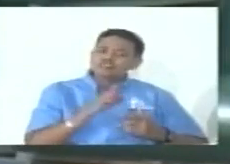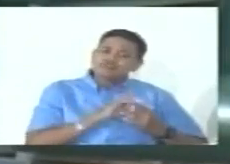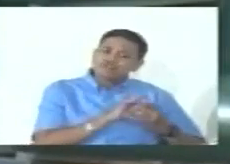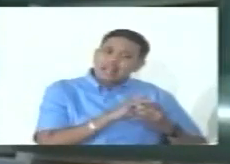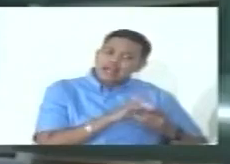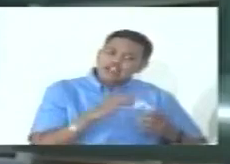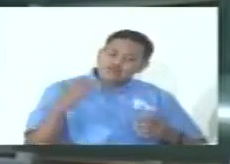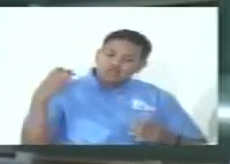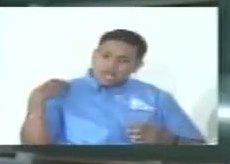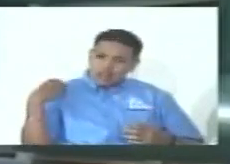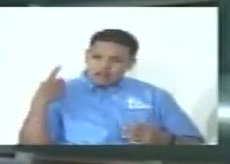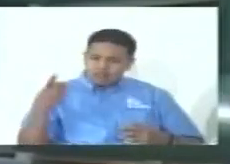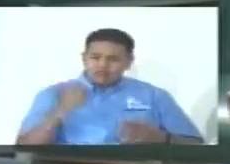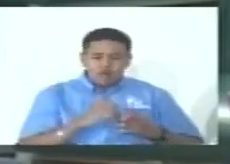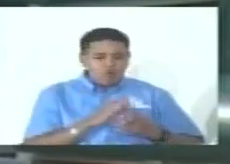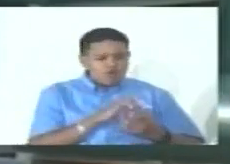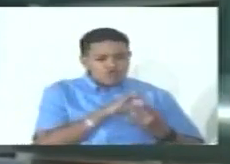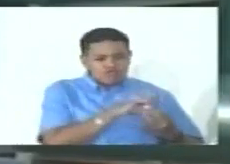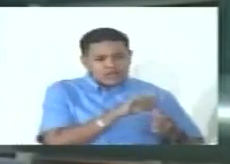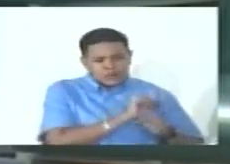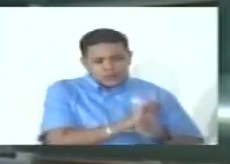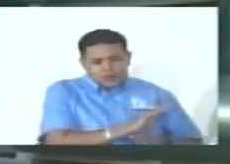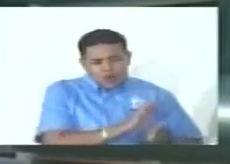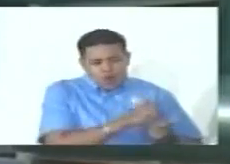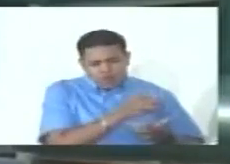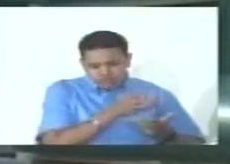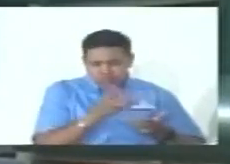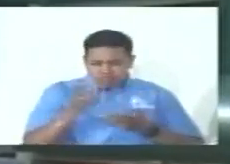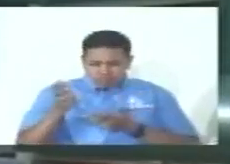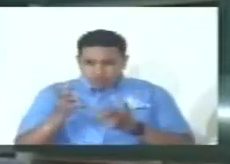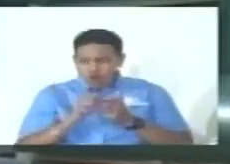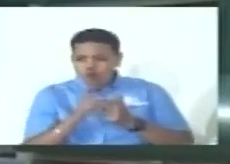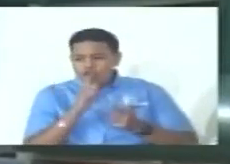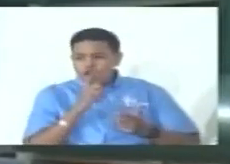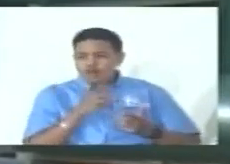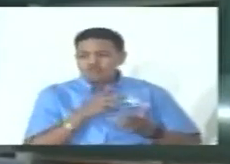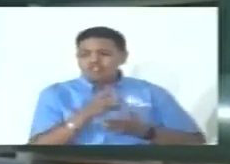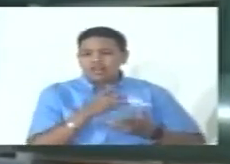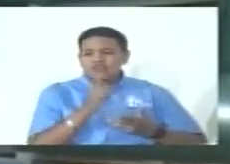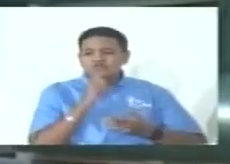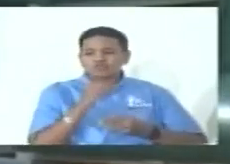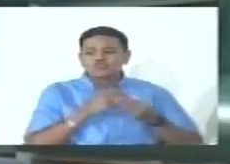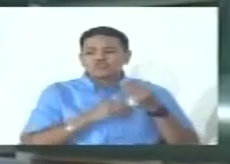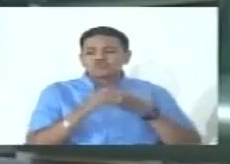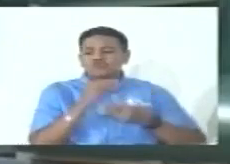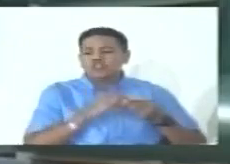employer, and how she would relate to the workers, and how she would relate to the trade unions.